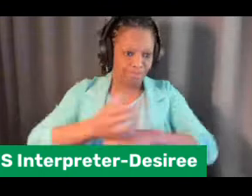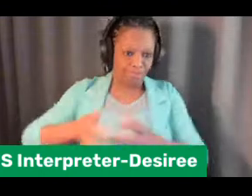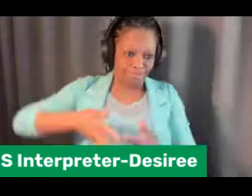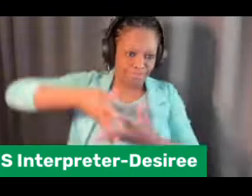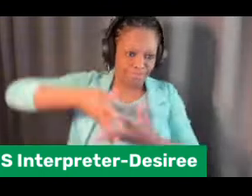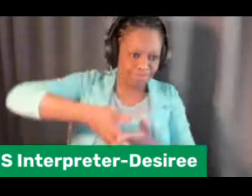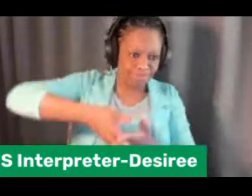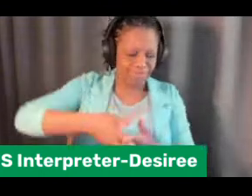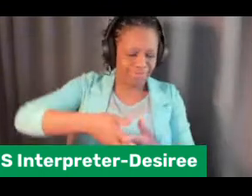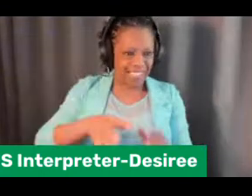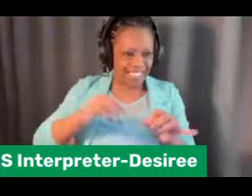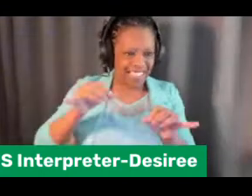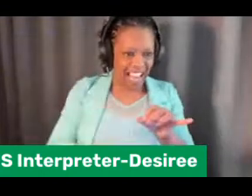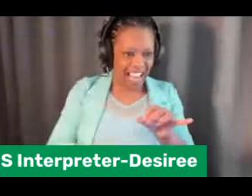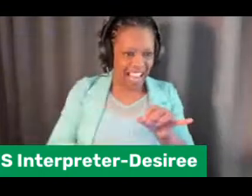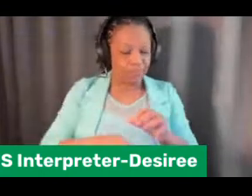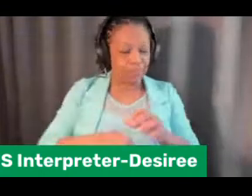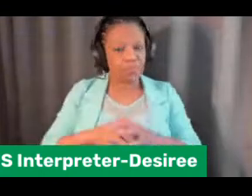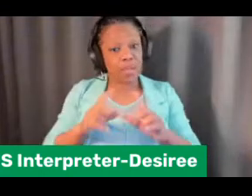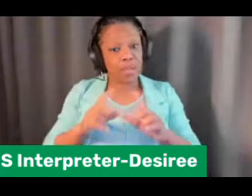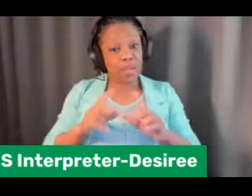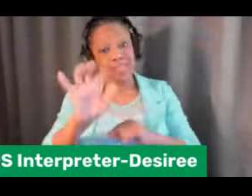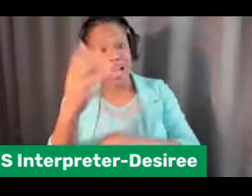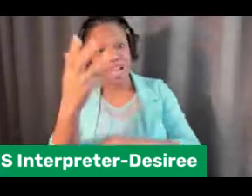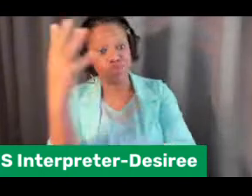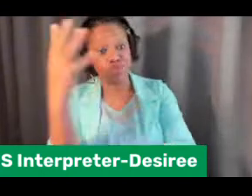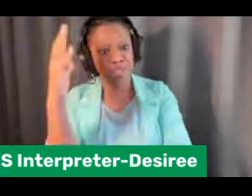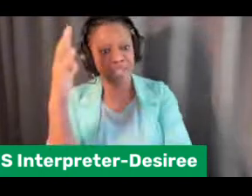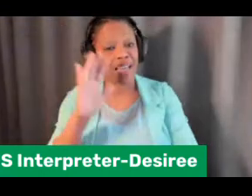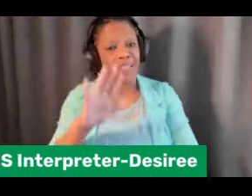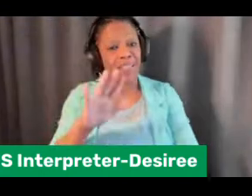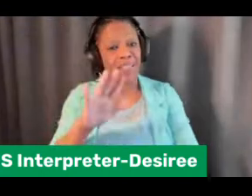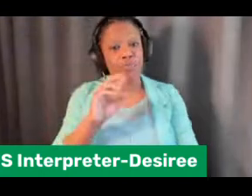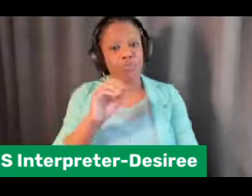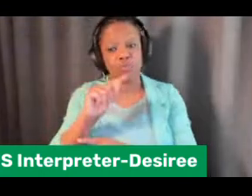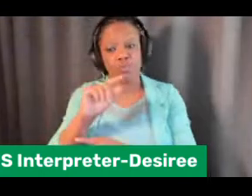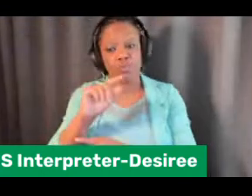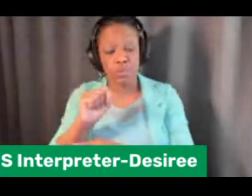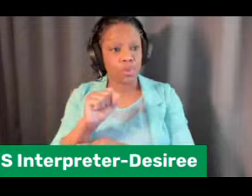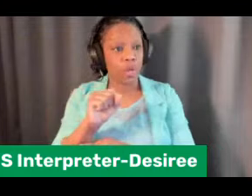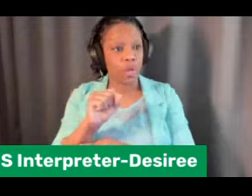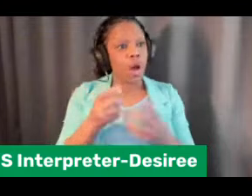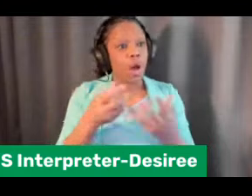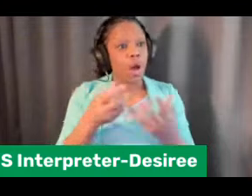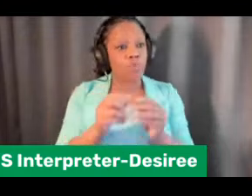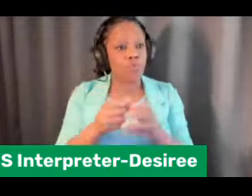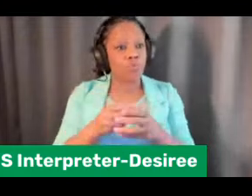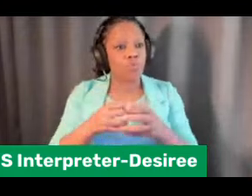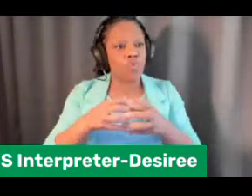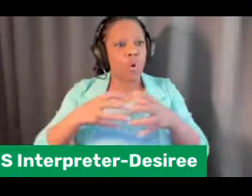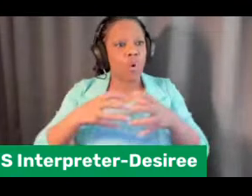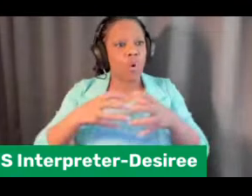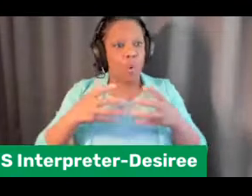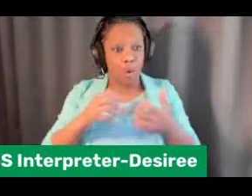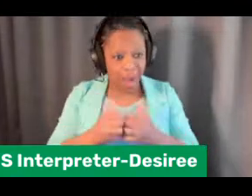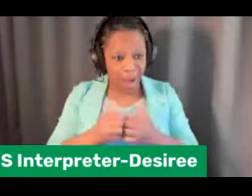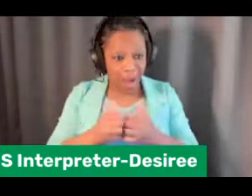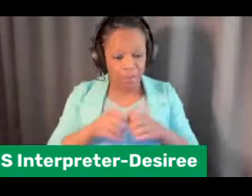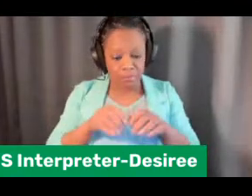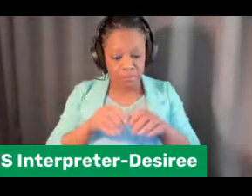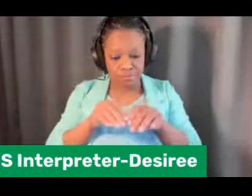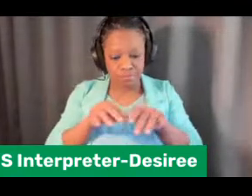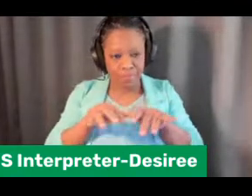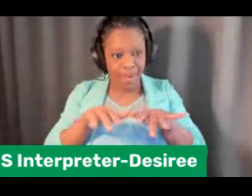grow horizontally. And when they sense storms oftentimes coming, like when Hurricane Katrina started to approach